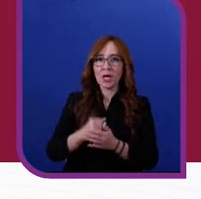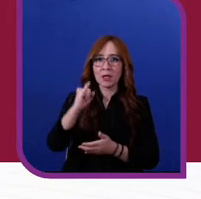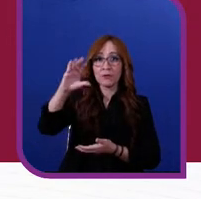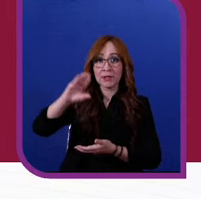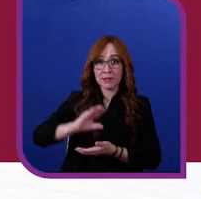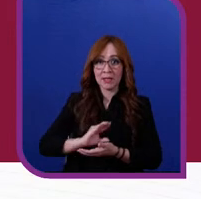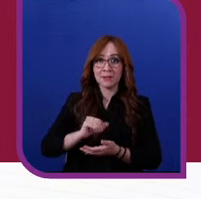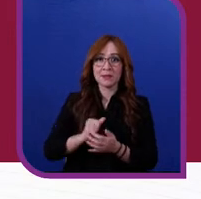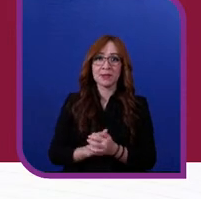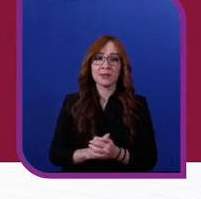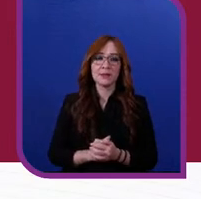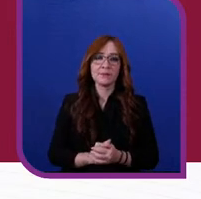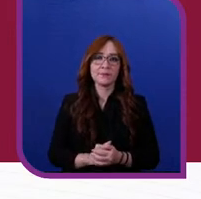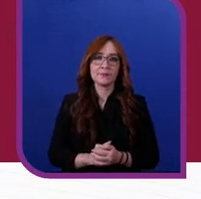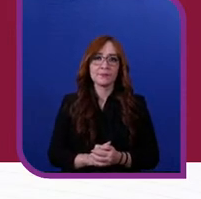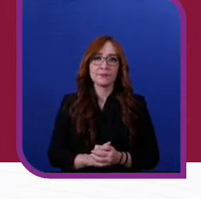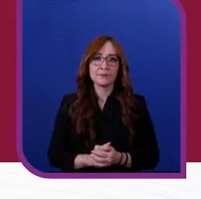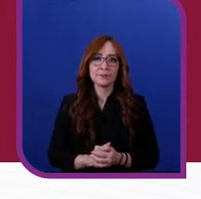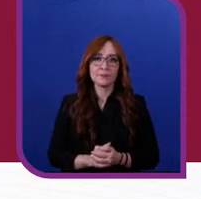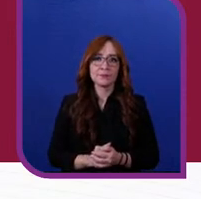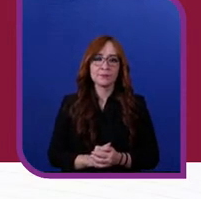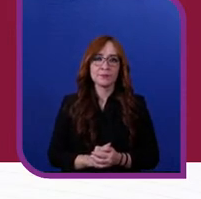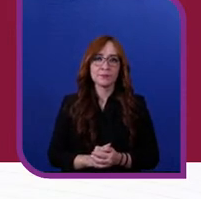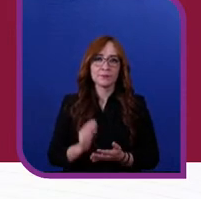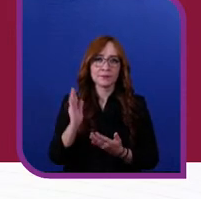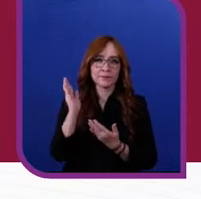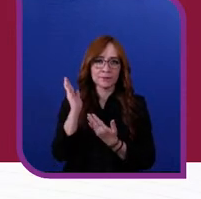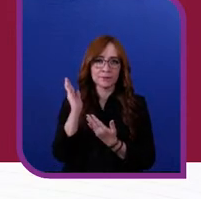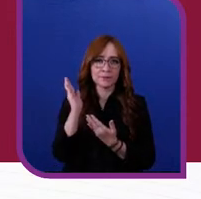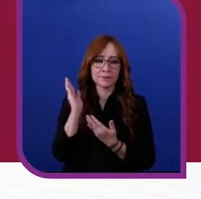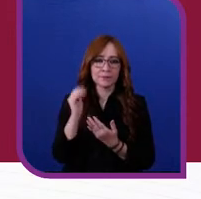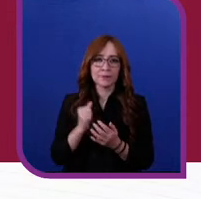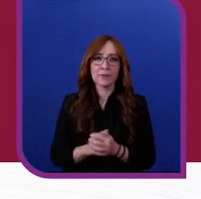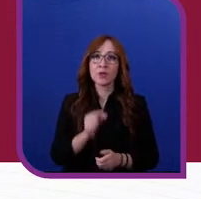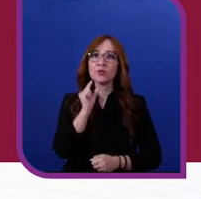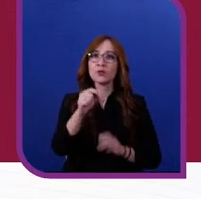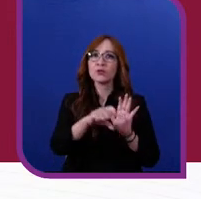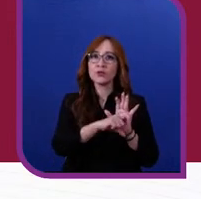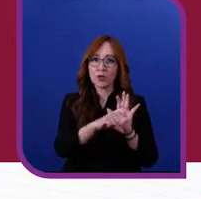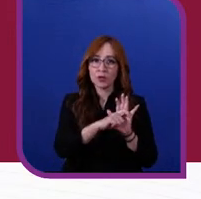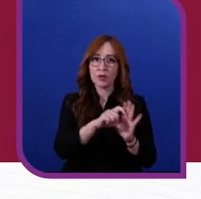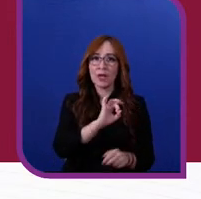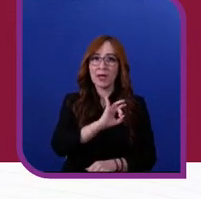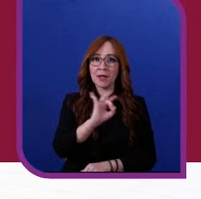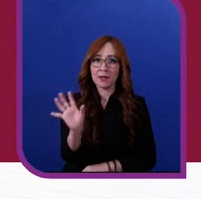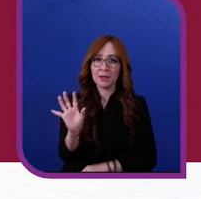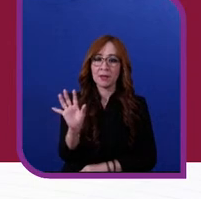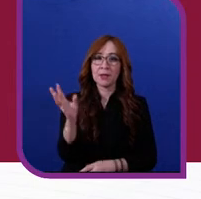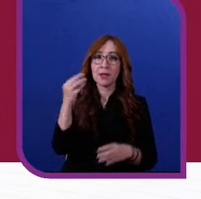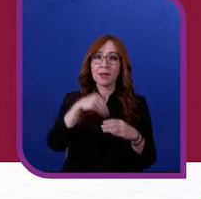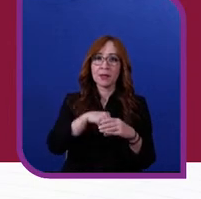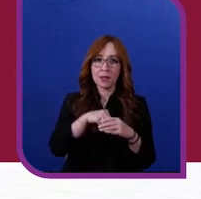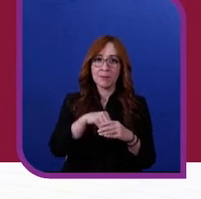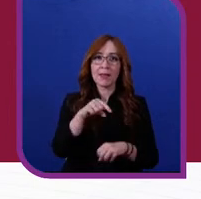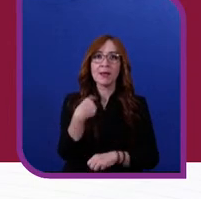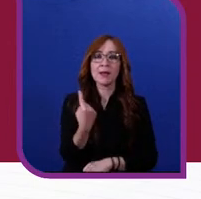Ating deader example of our information in the ah